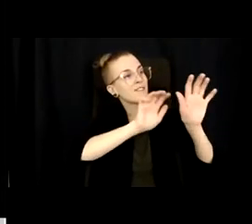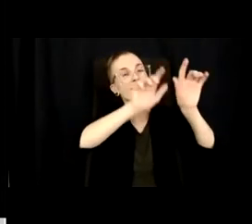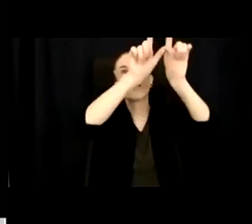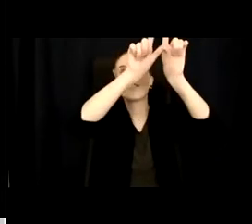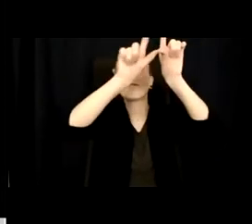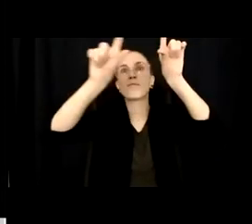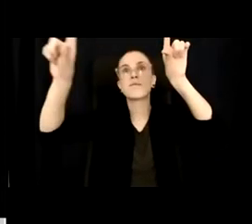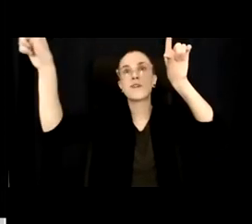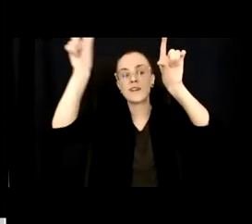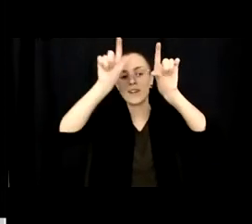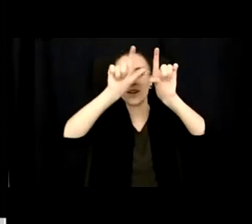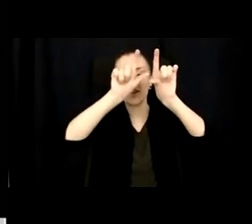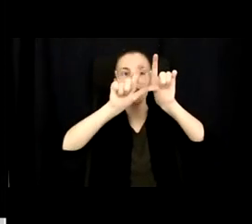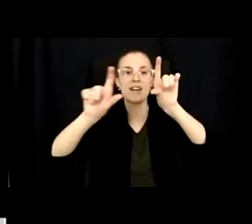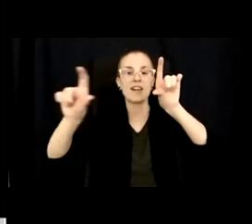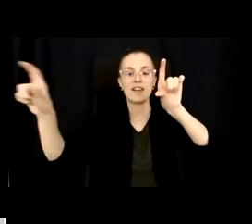star-spangled